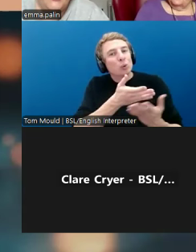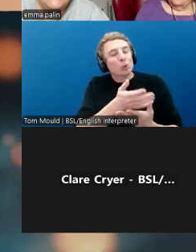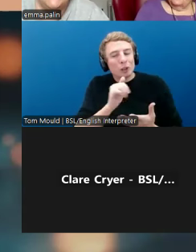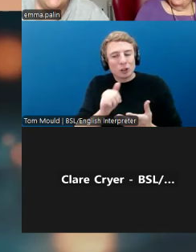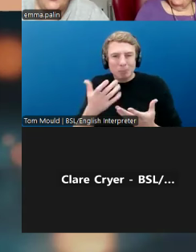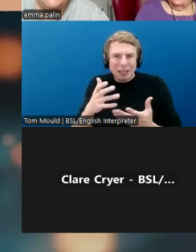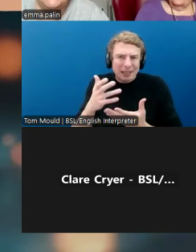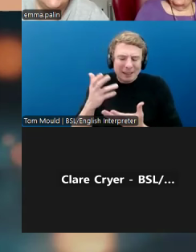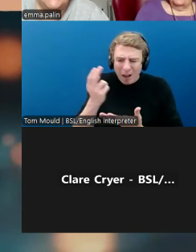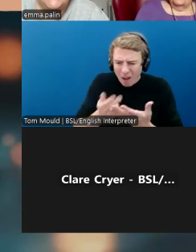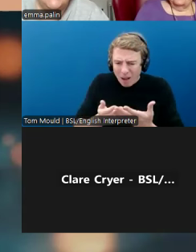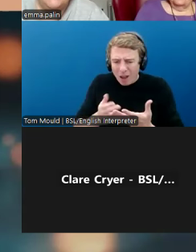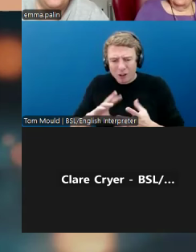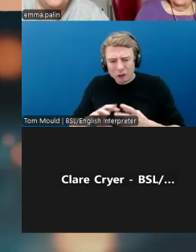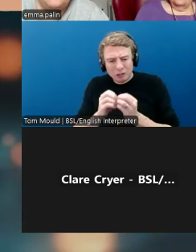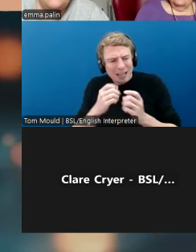and spent hours